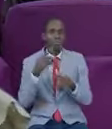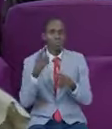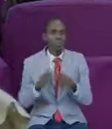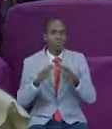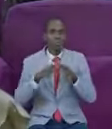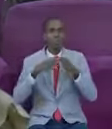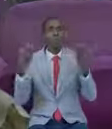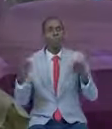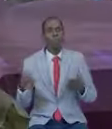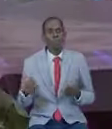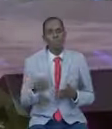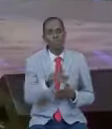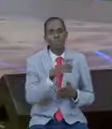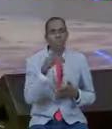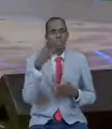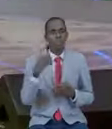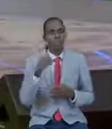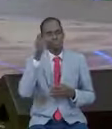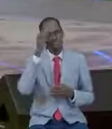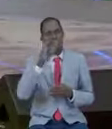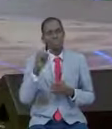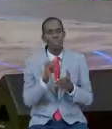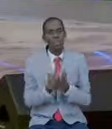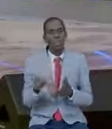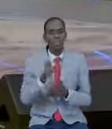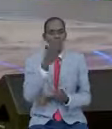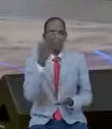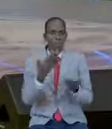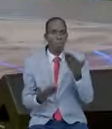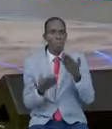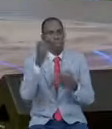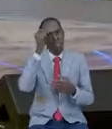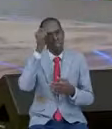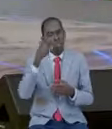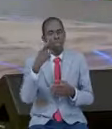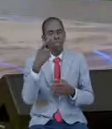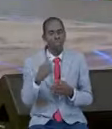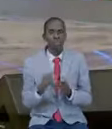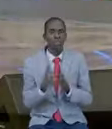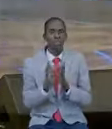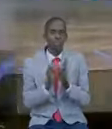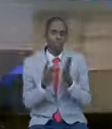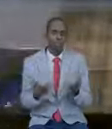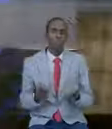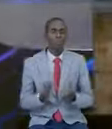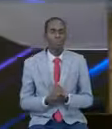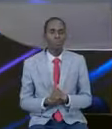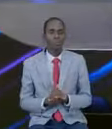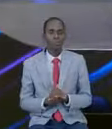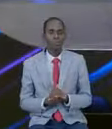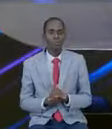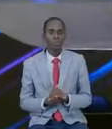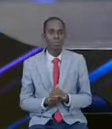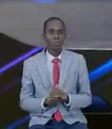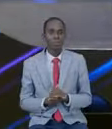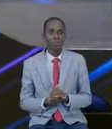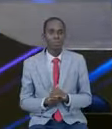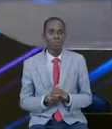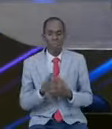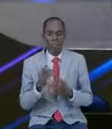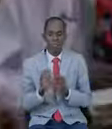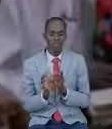their understanding that they might understand the scriptures.